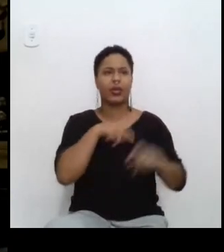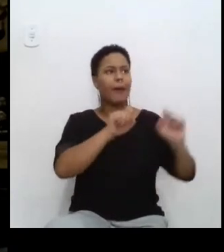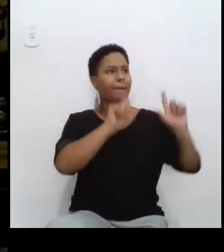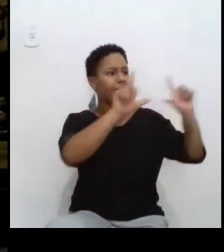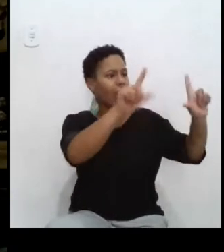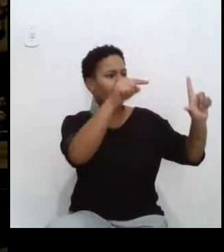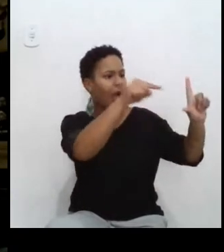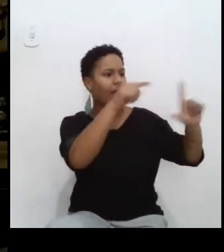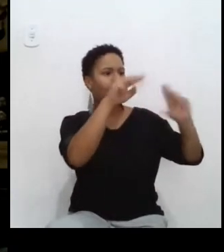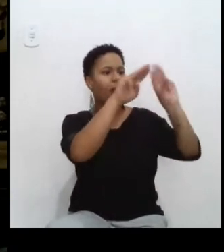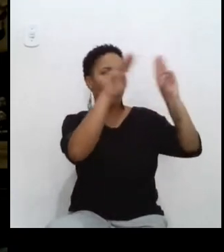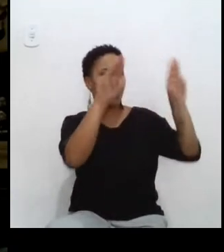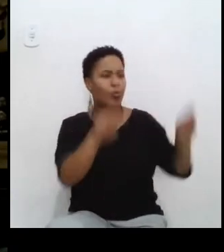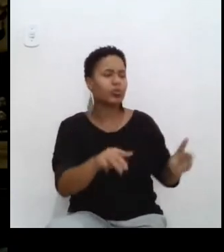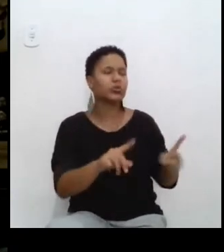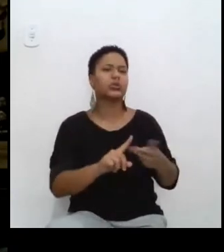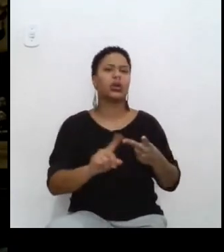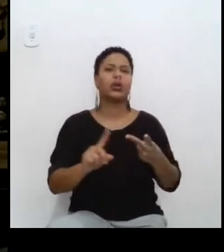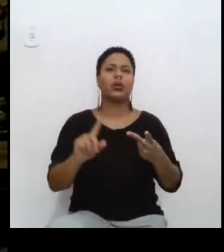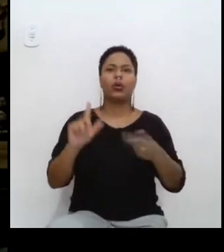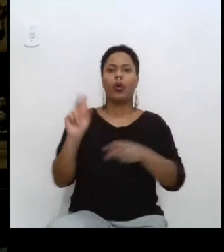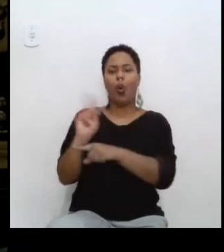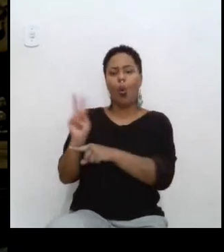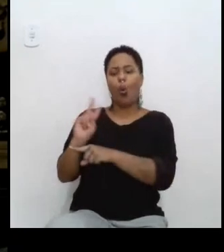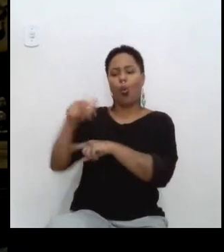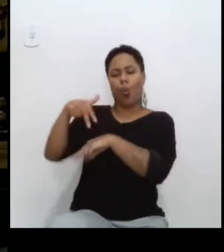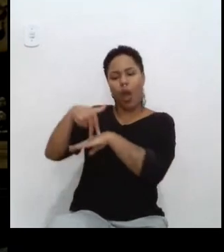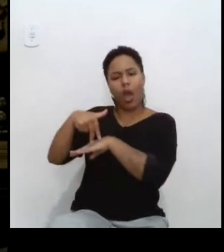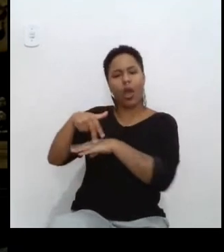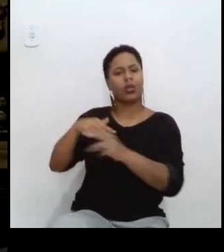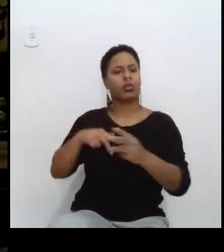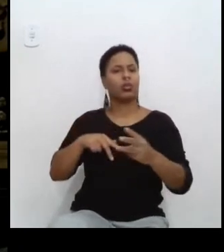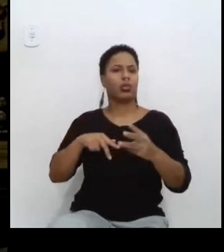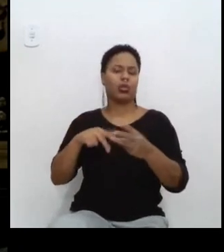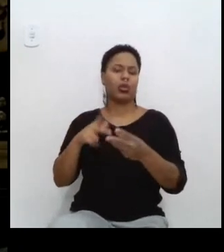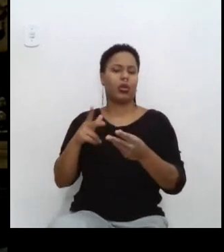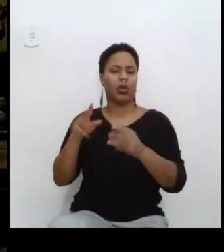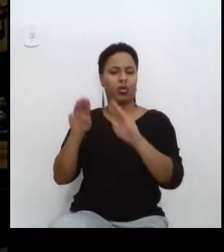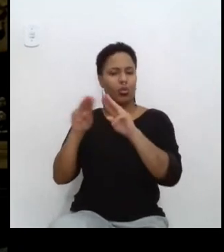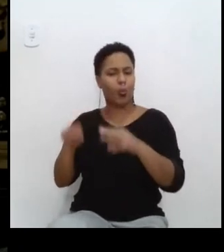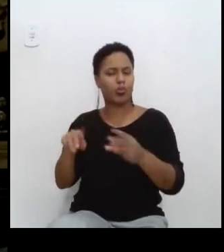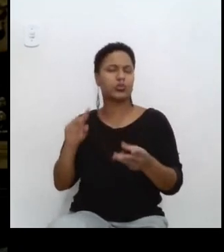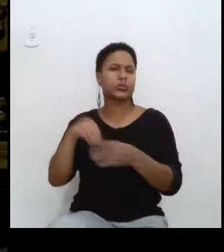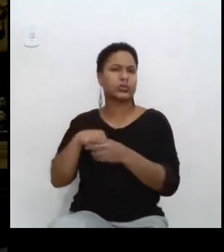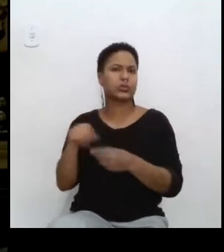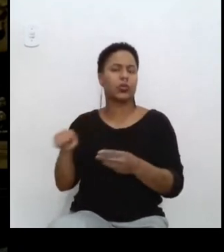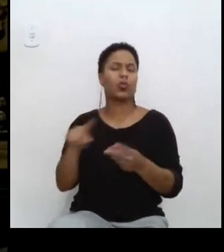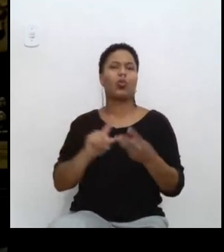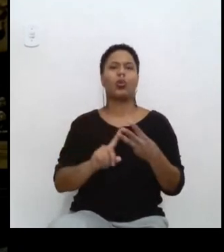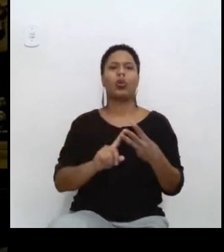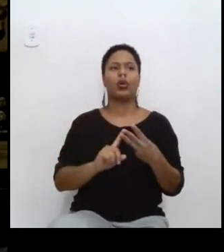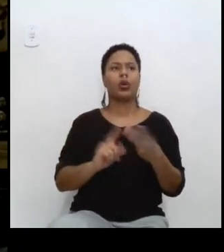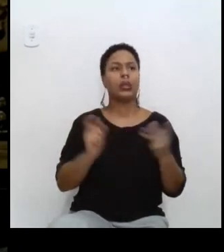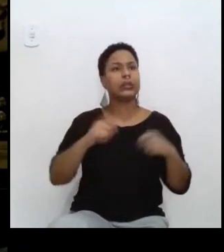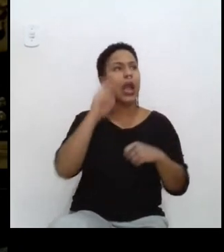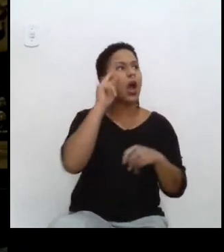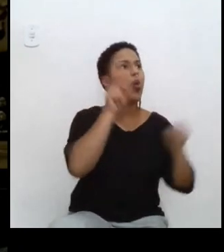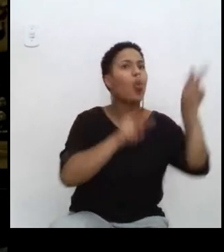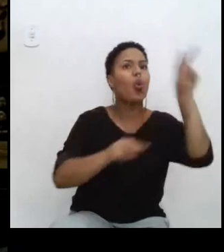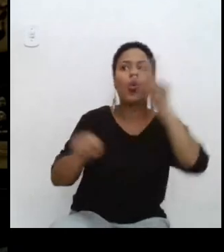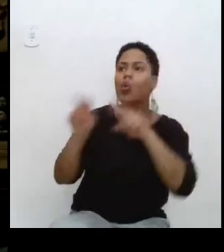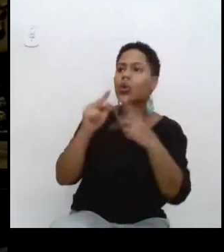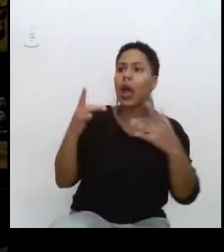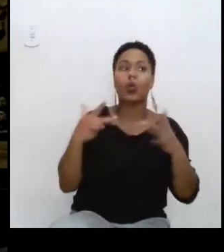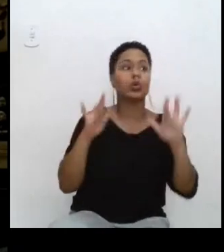Pet Shop canal porque é isso internet so sweet and interest